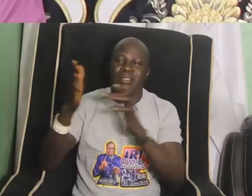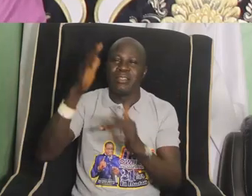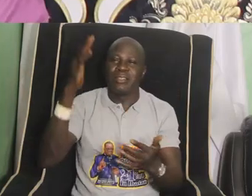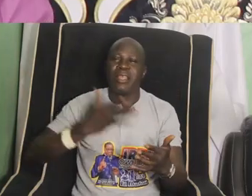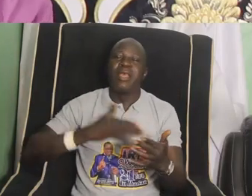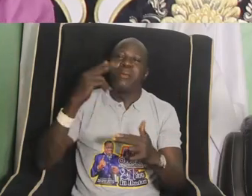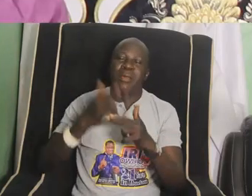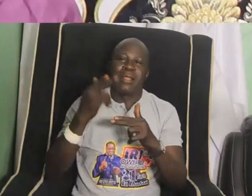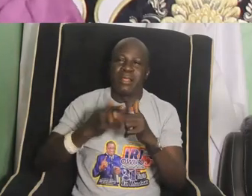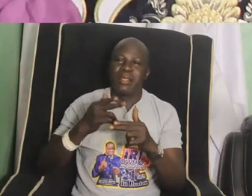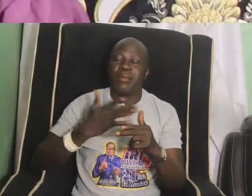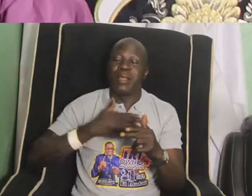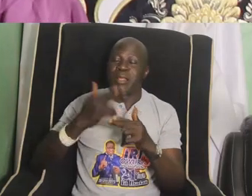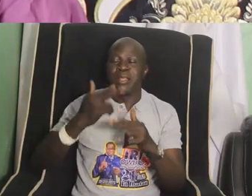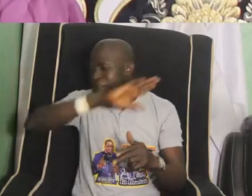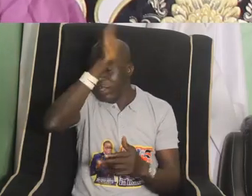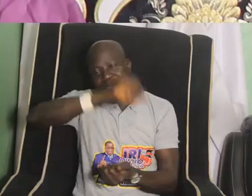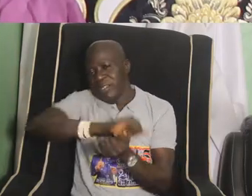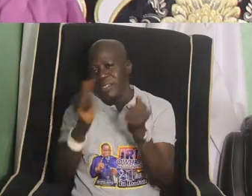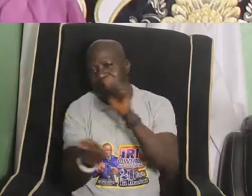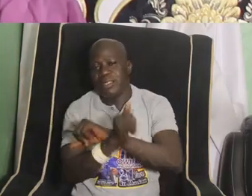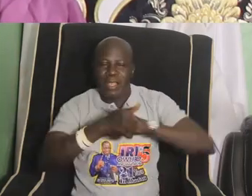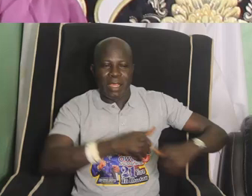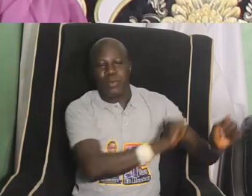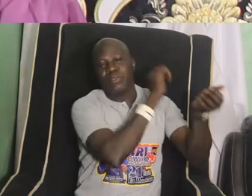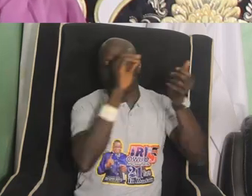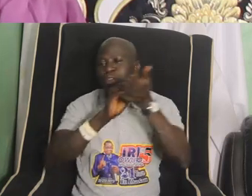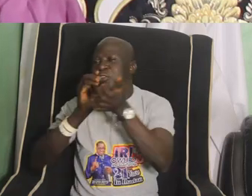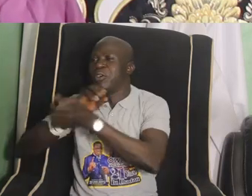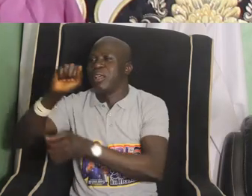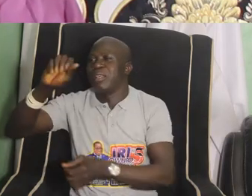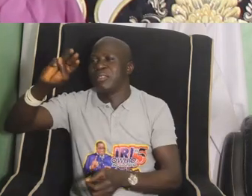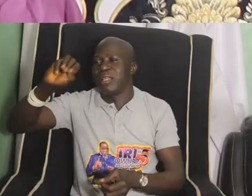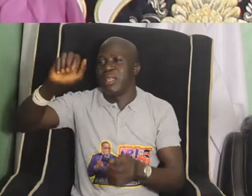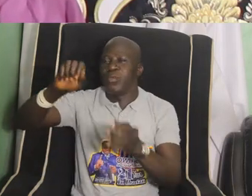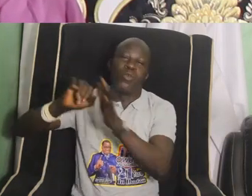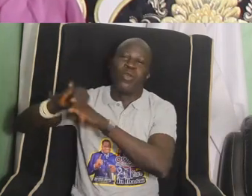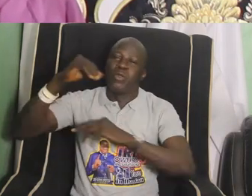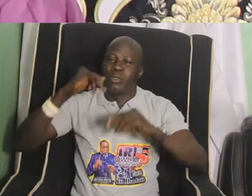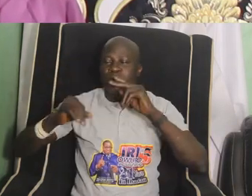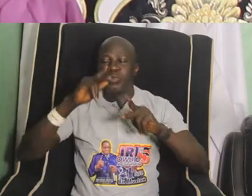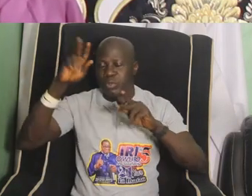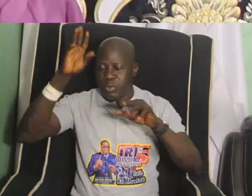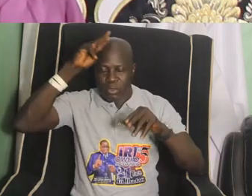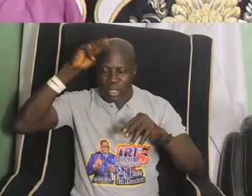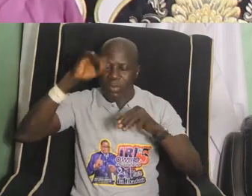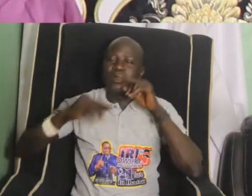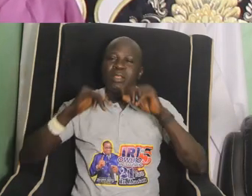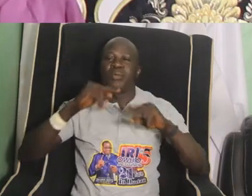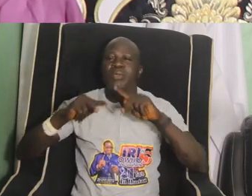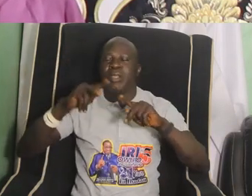Amen. In Jesus' name alone. My name never changed. He's an apostle. Dr. SMO Mustafa